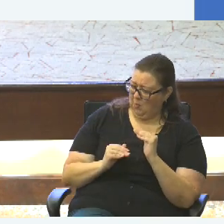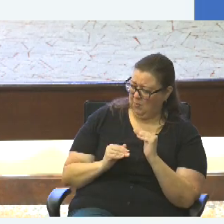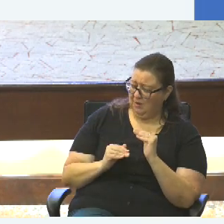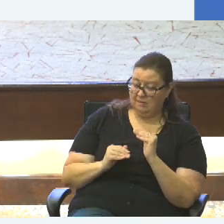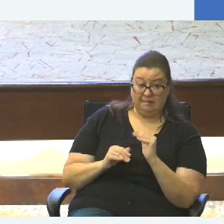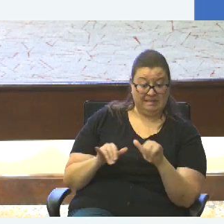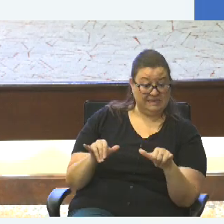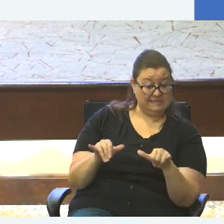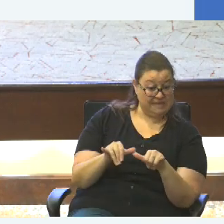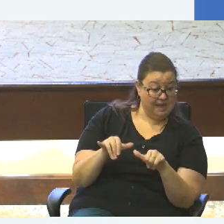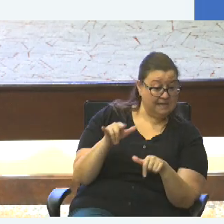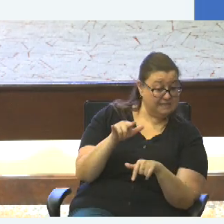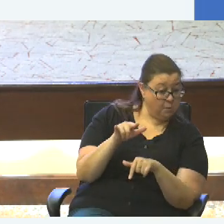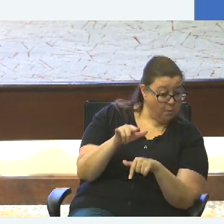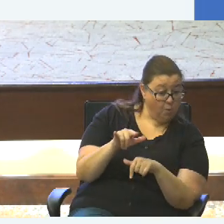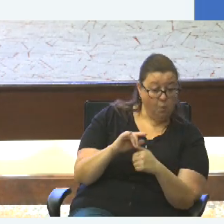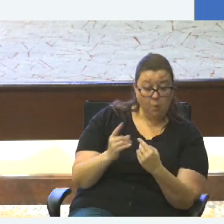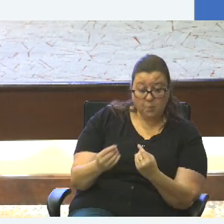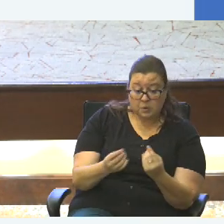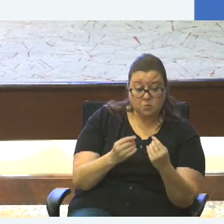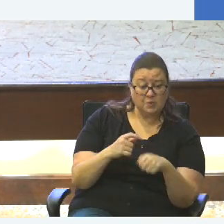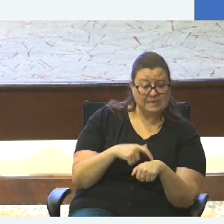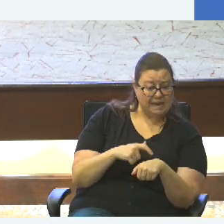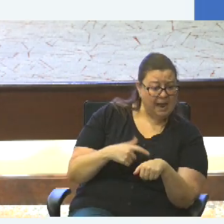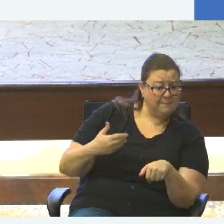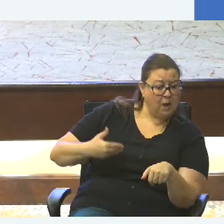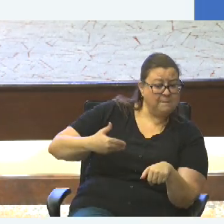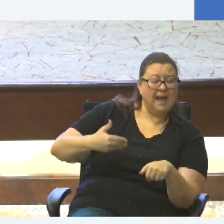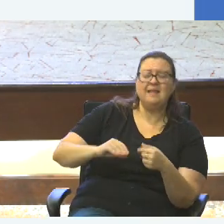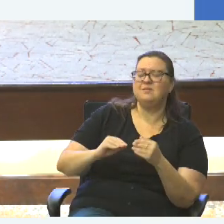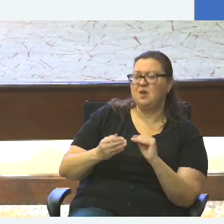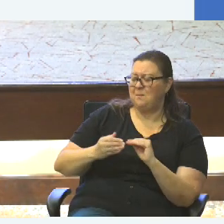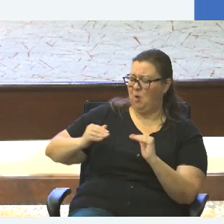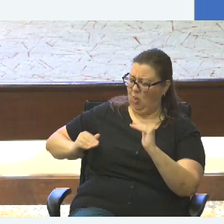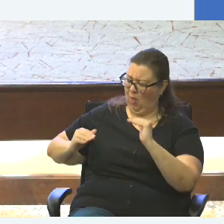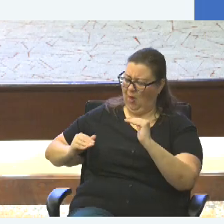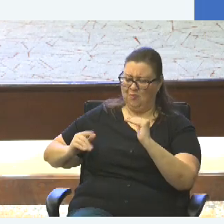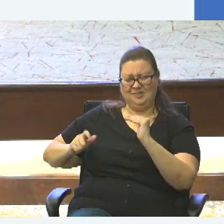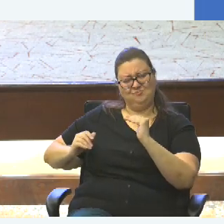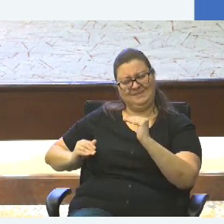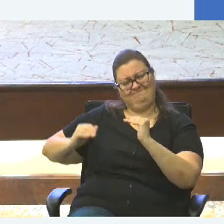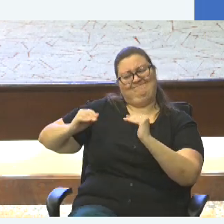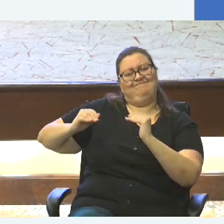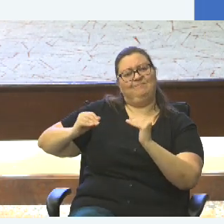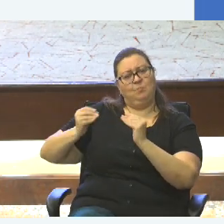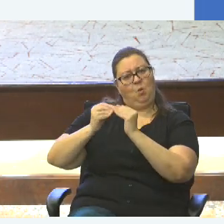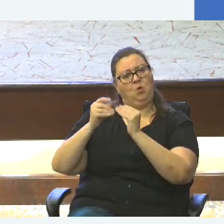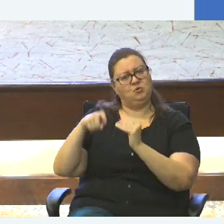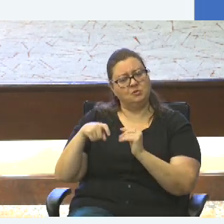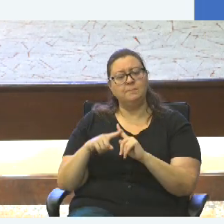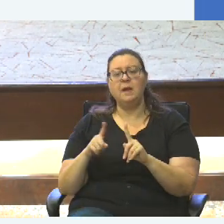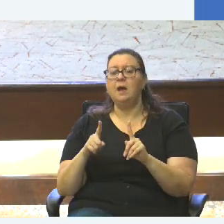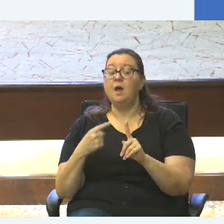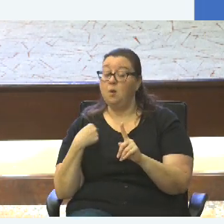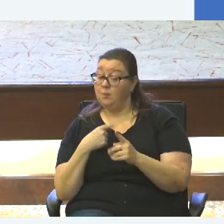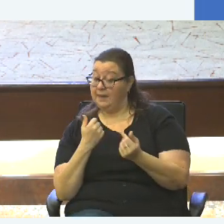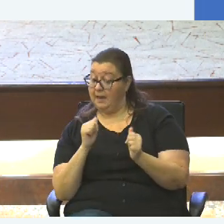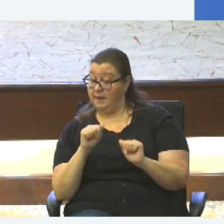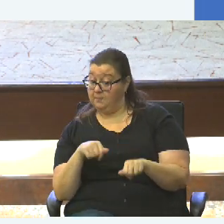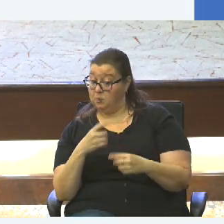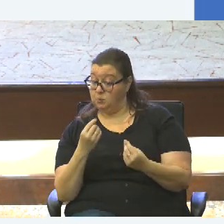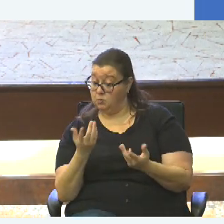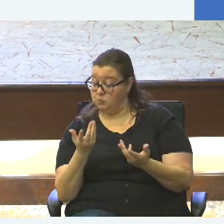and the nature of the airport and the time that's gone by. That number to me seemed like it should have been somewhat higher. What we were able to do